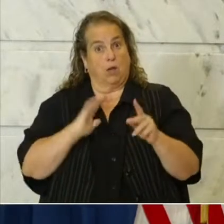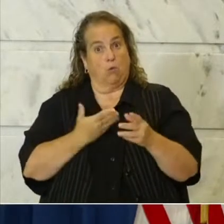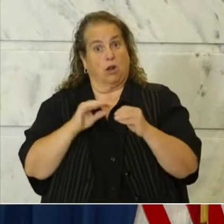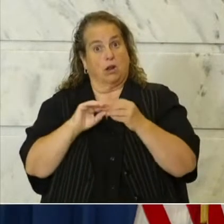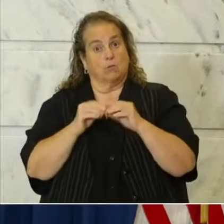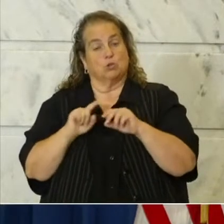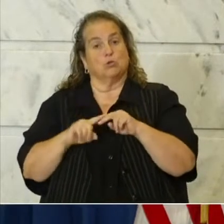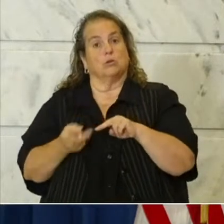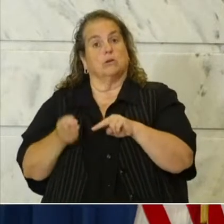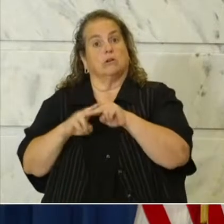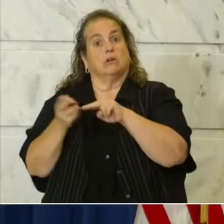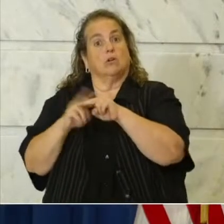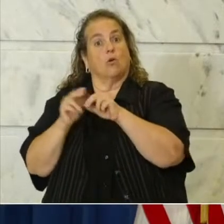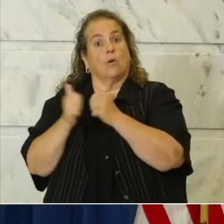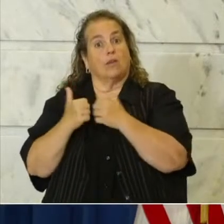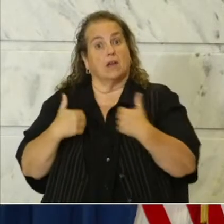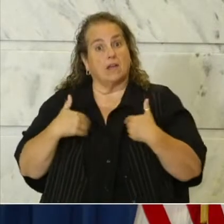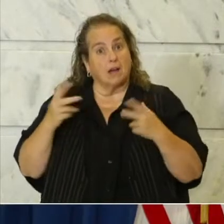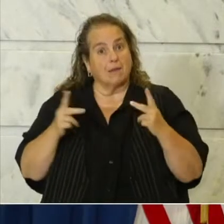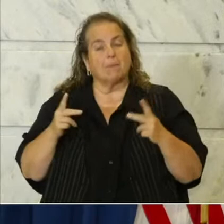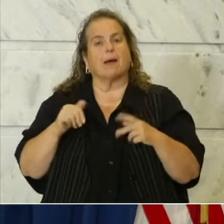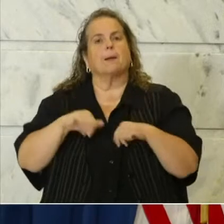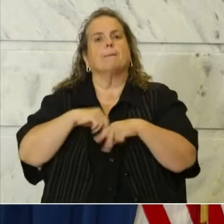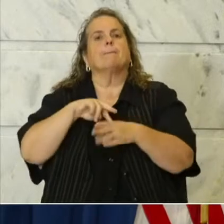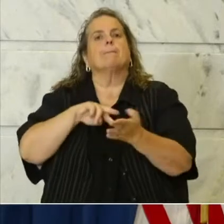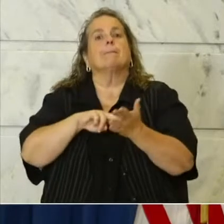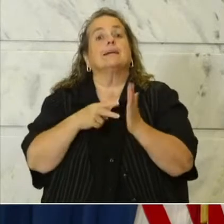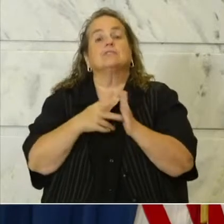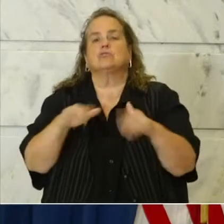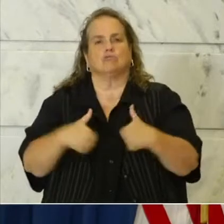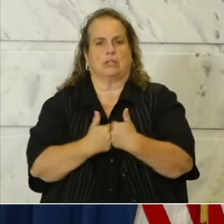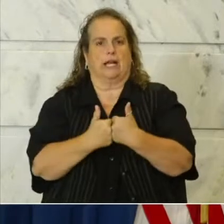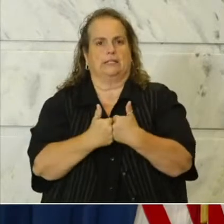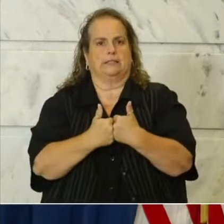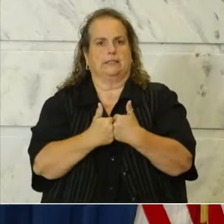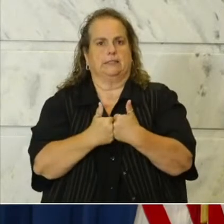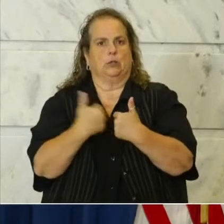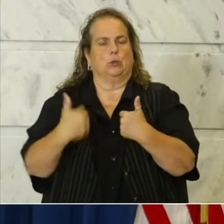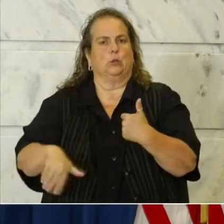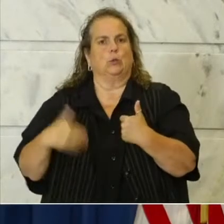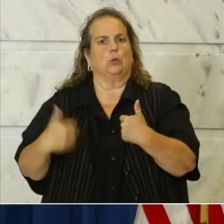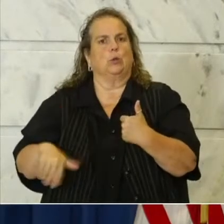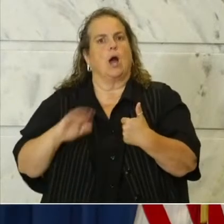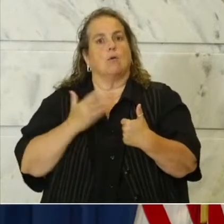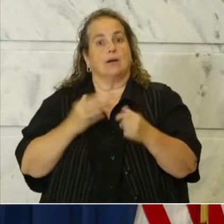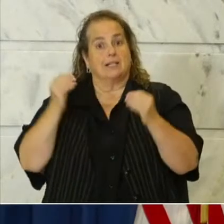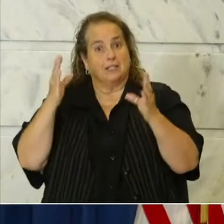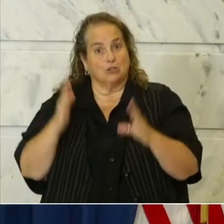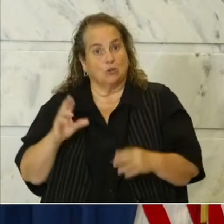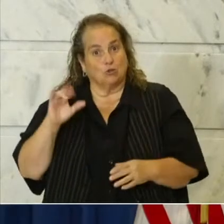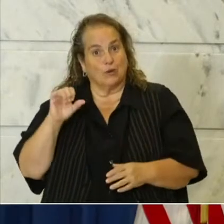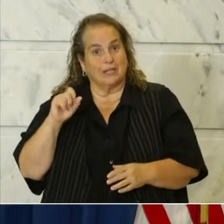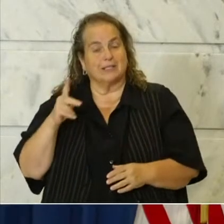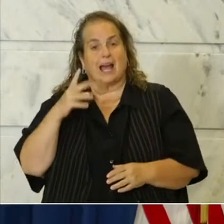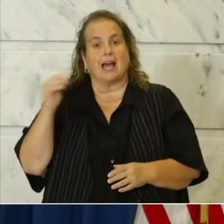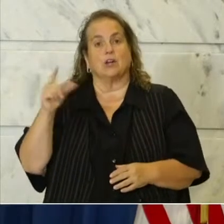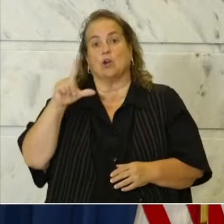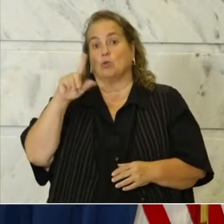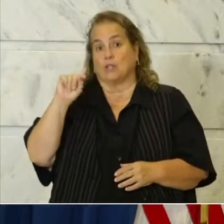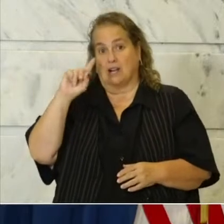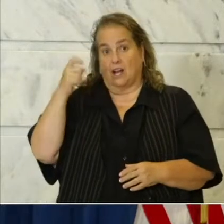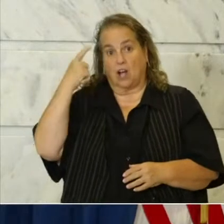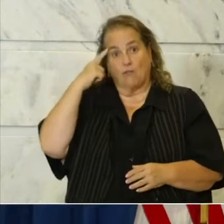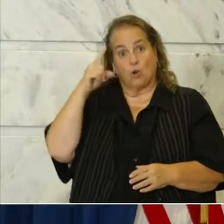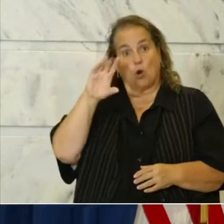our young people, it makes it really challenging. It puts our teachers at risk. And Lieutenant Governor Coleman's going to provide an